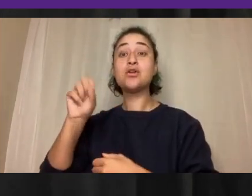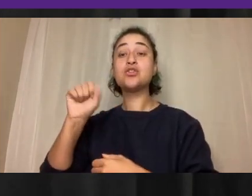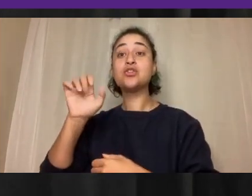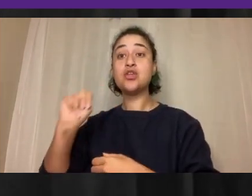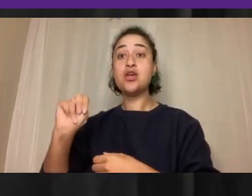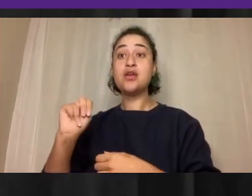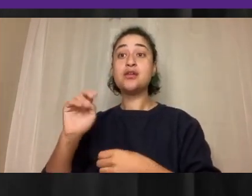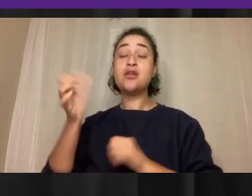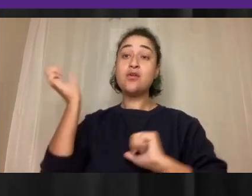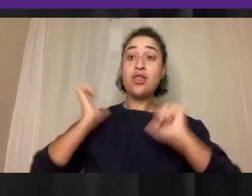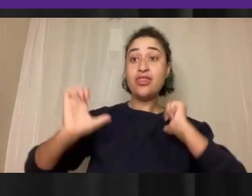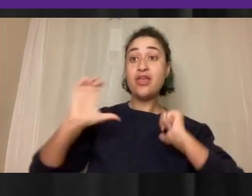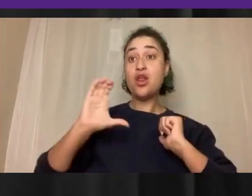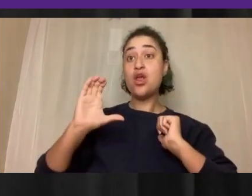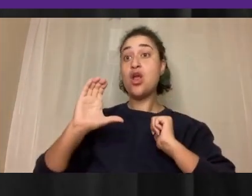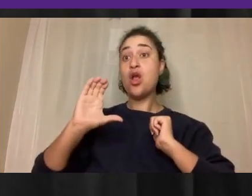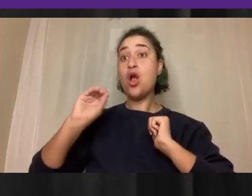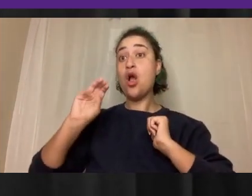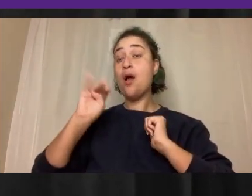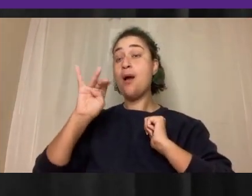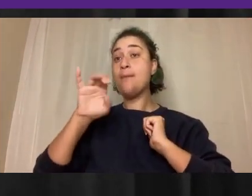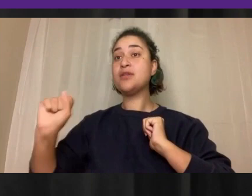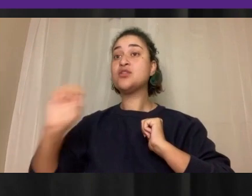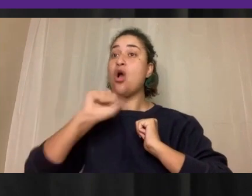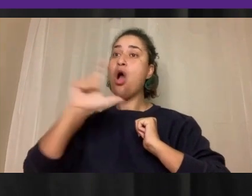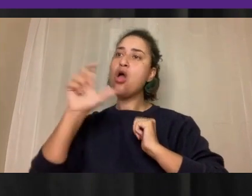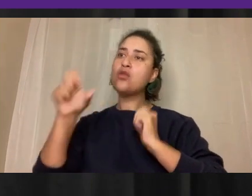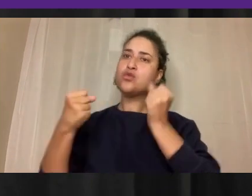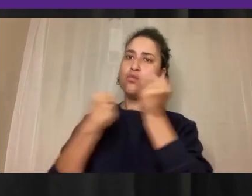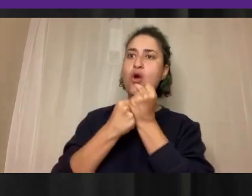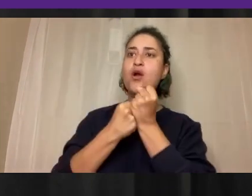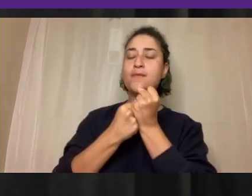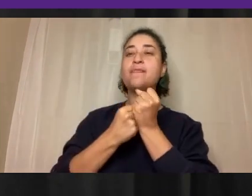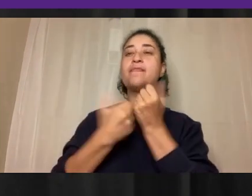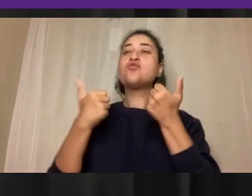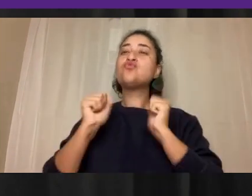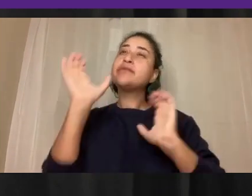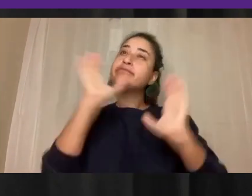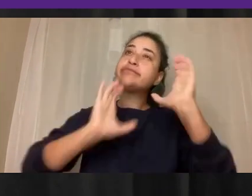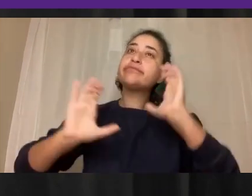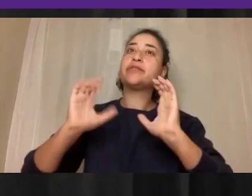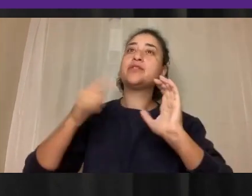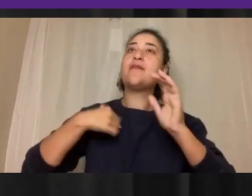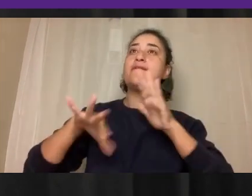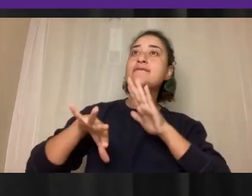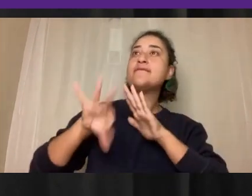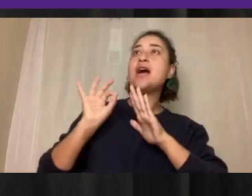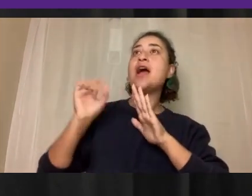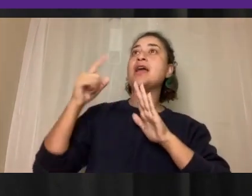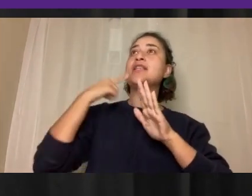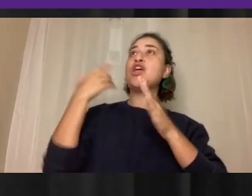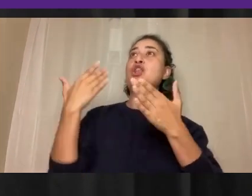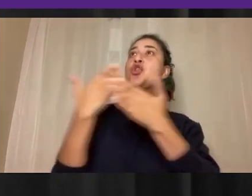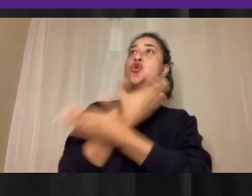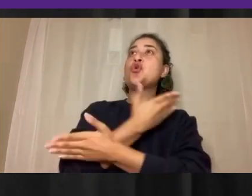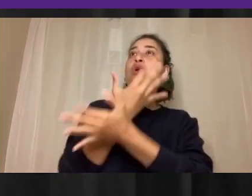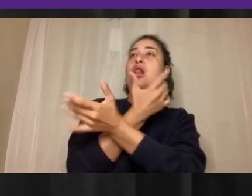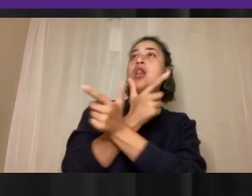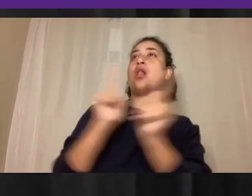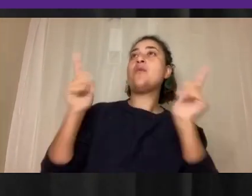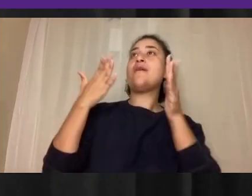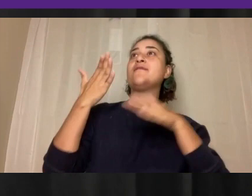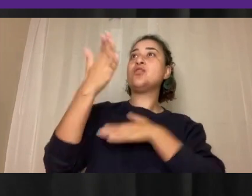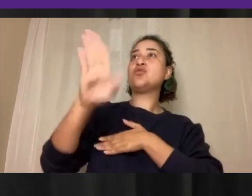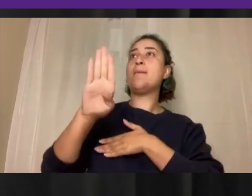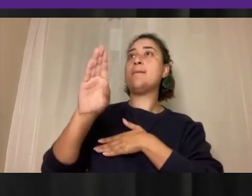piece of a larger ArtsEmerson initiative that seeks to activate a liberated future in Boston through the shared experience of art and